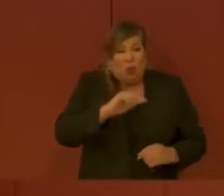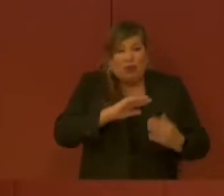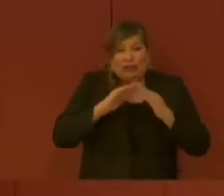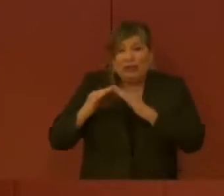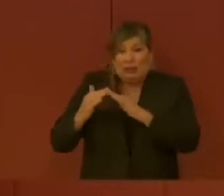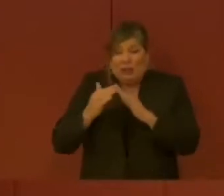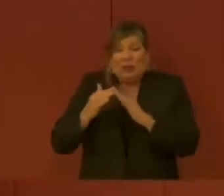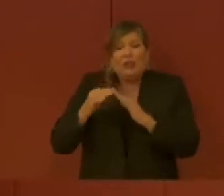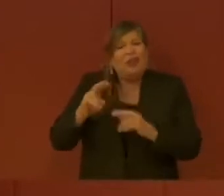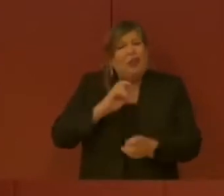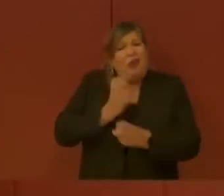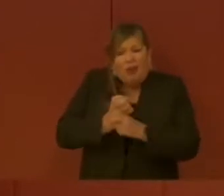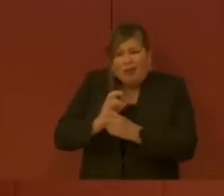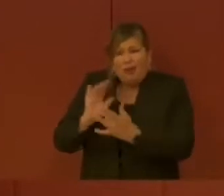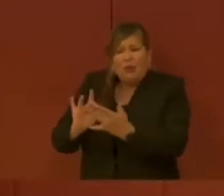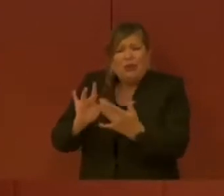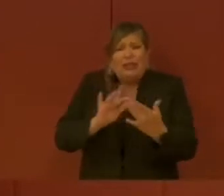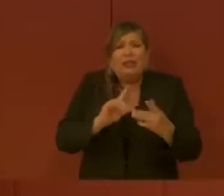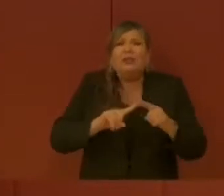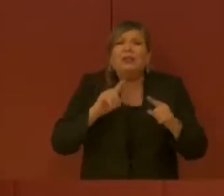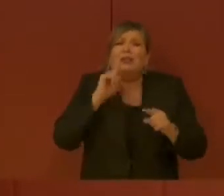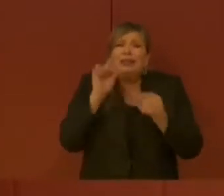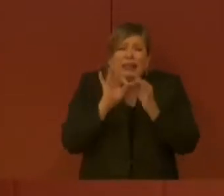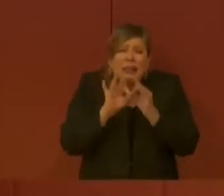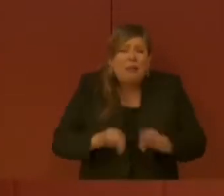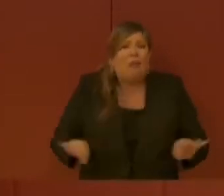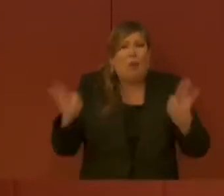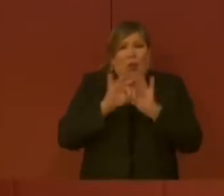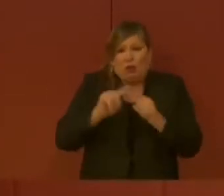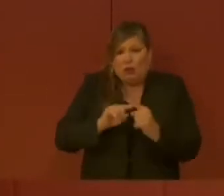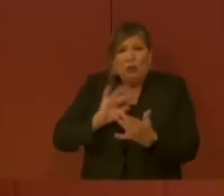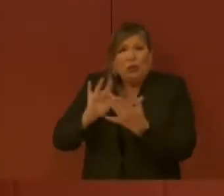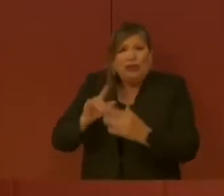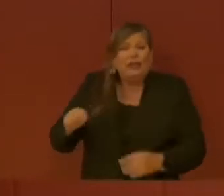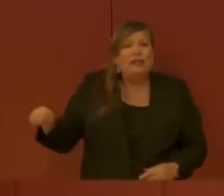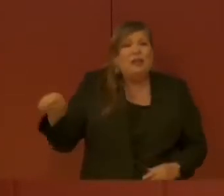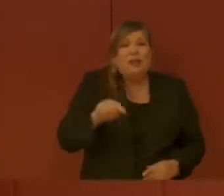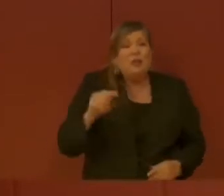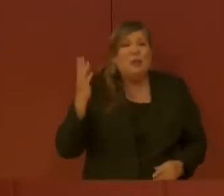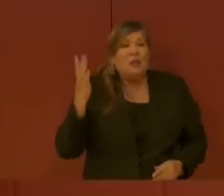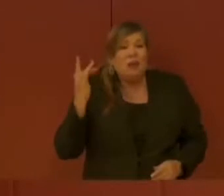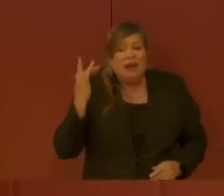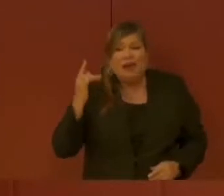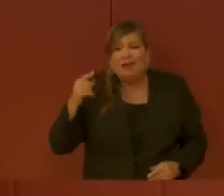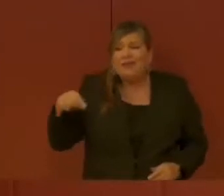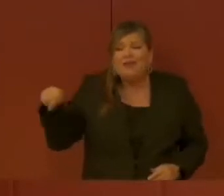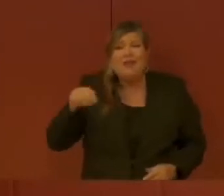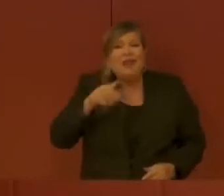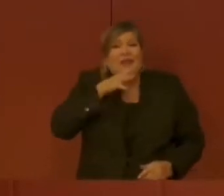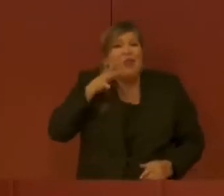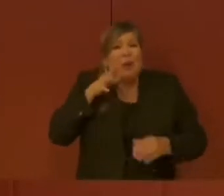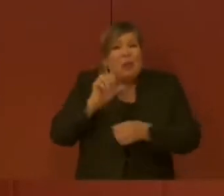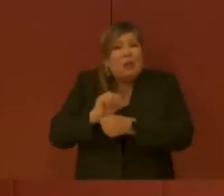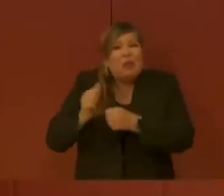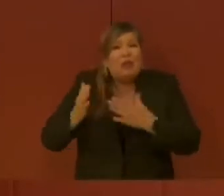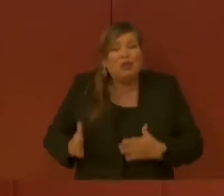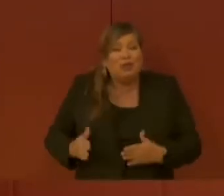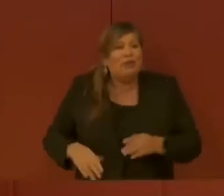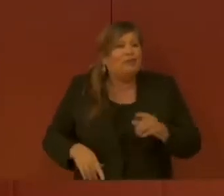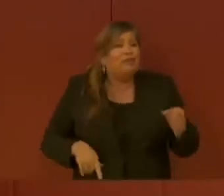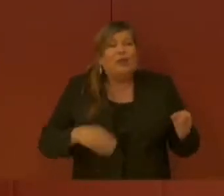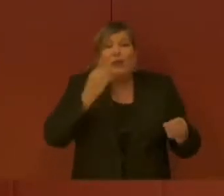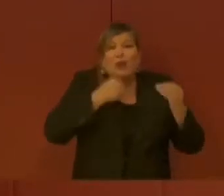critical to reach. They are home to the significant portion of agricultural farm workers and food and restaurant